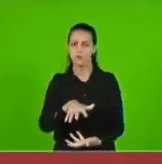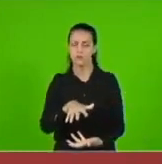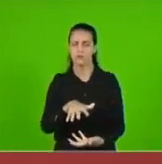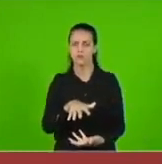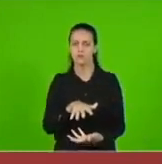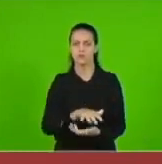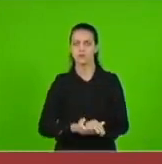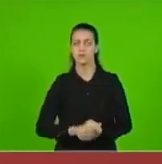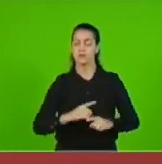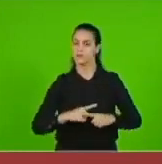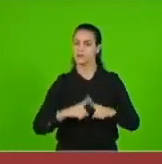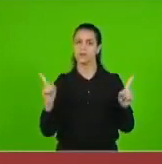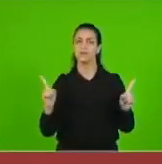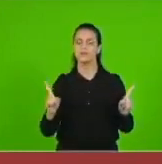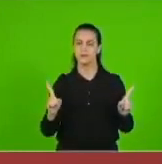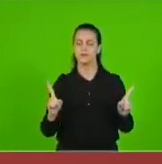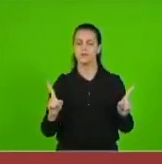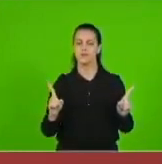church and the world.